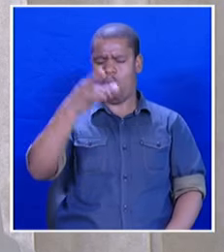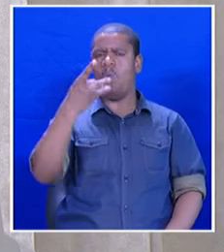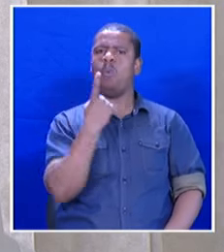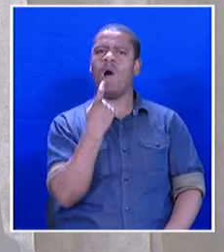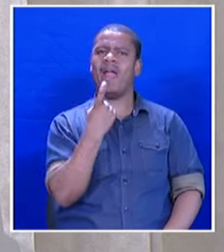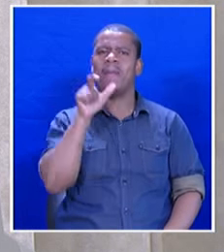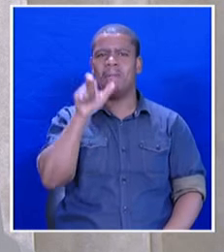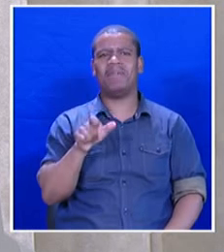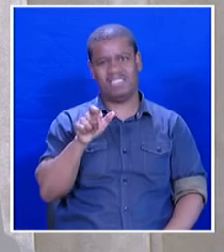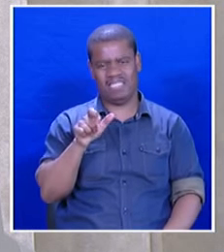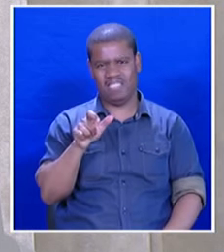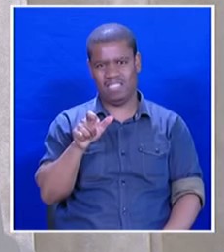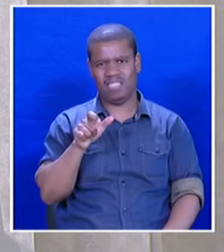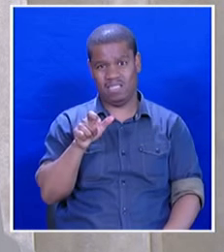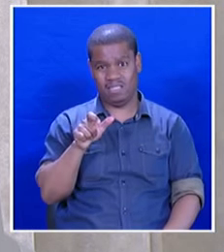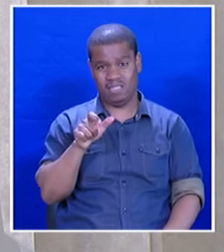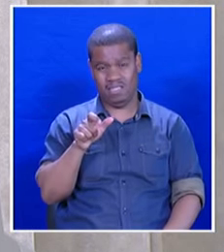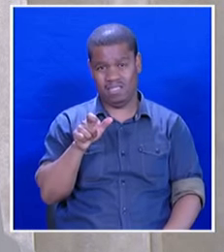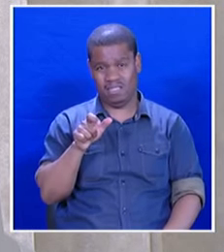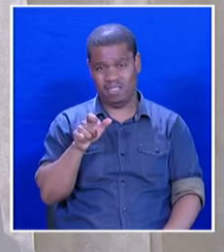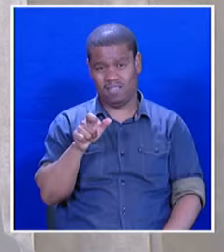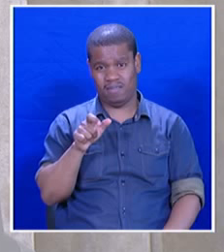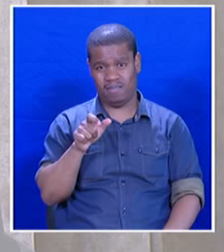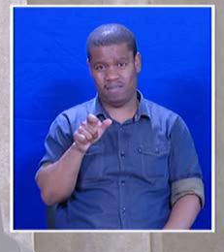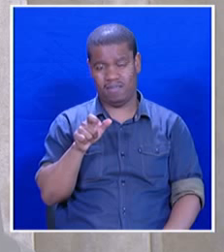one of our own homegrown person,